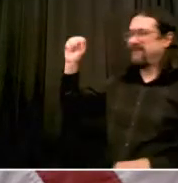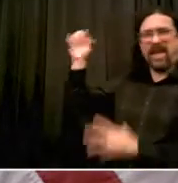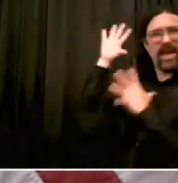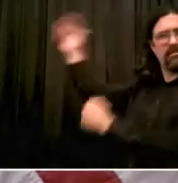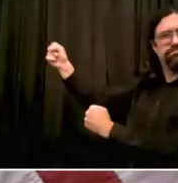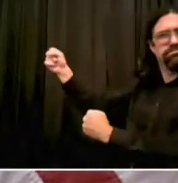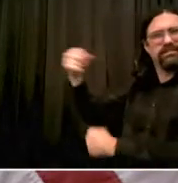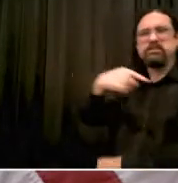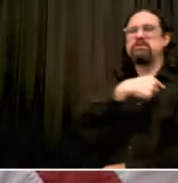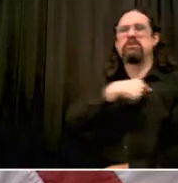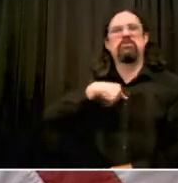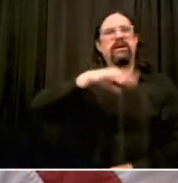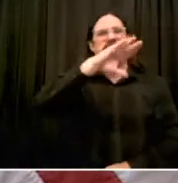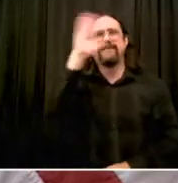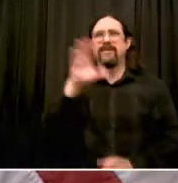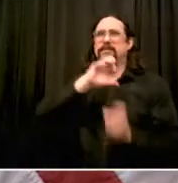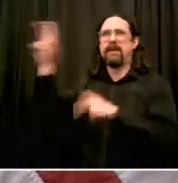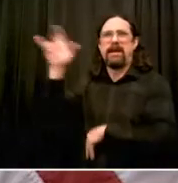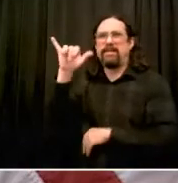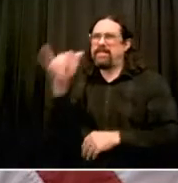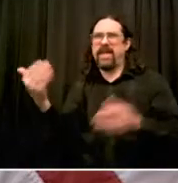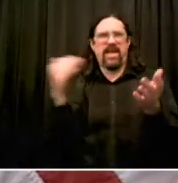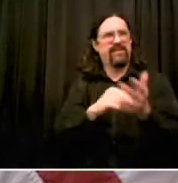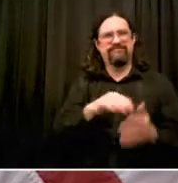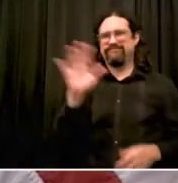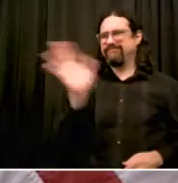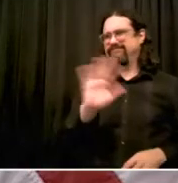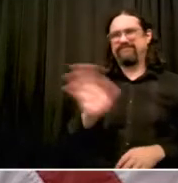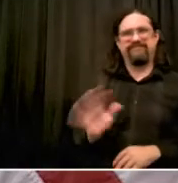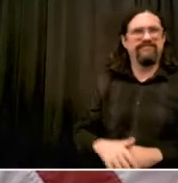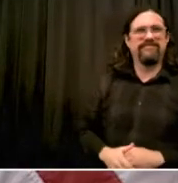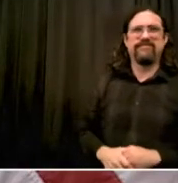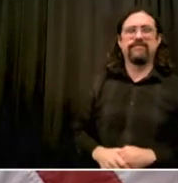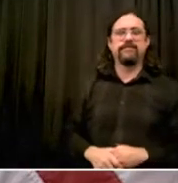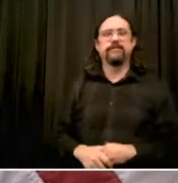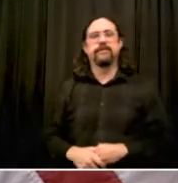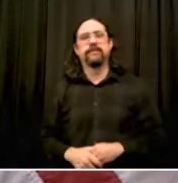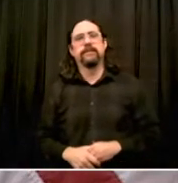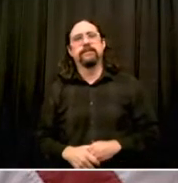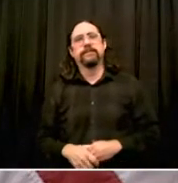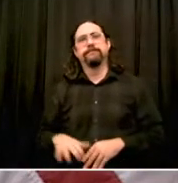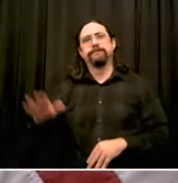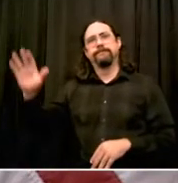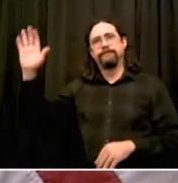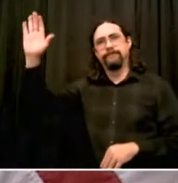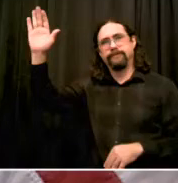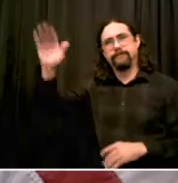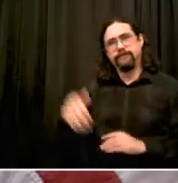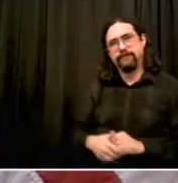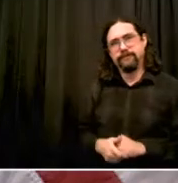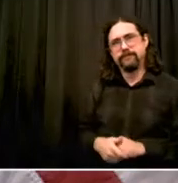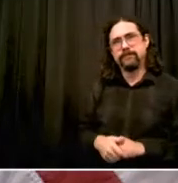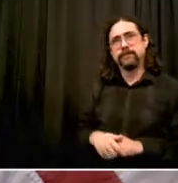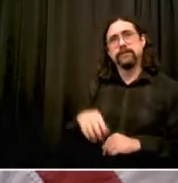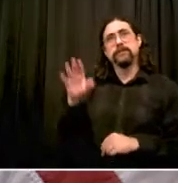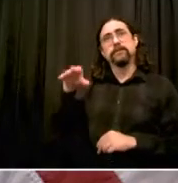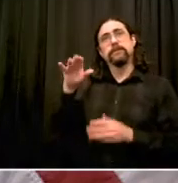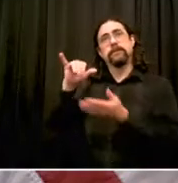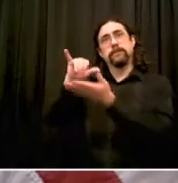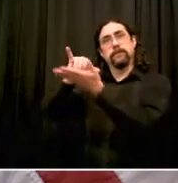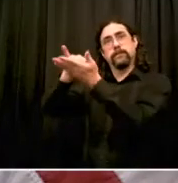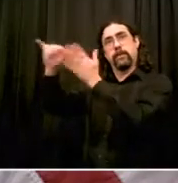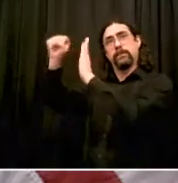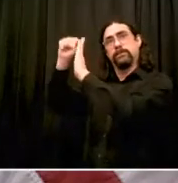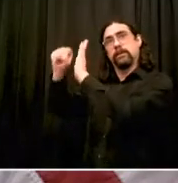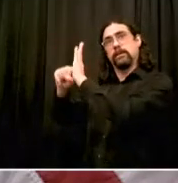Okay, Mr. Mayor, and you often say that the state and the city work closely together, but very often the governor doesn't